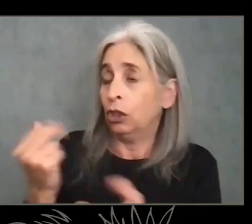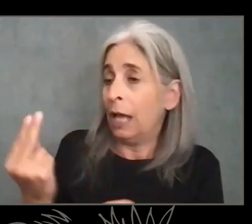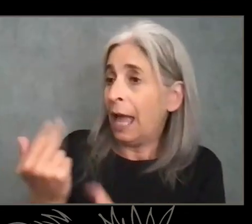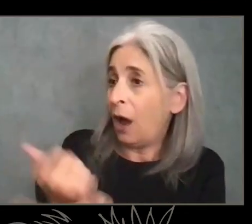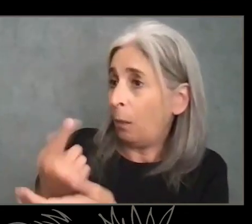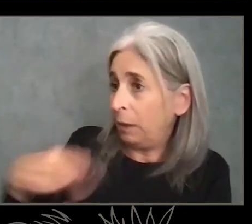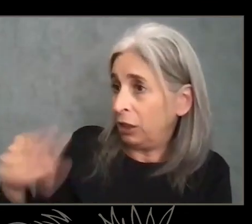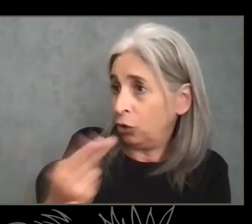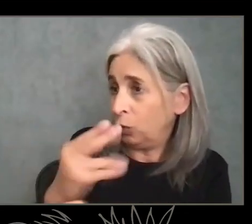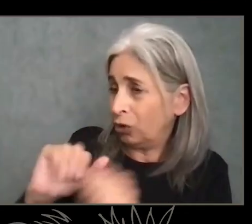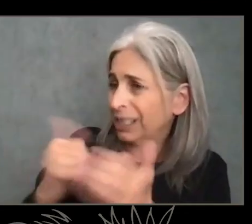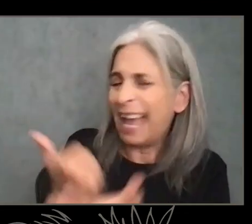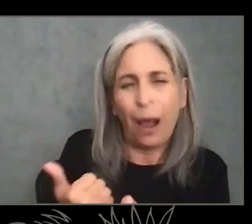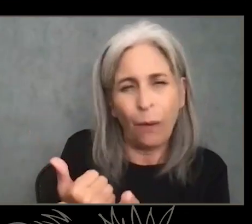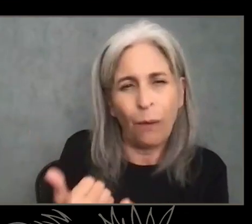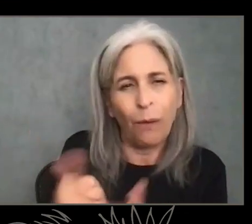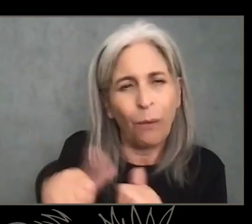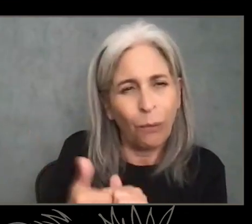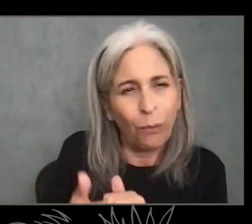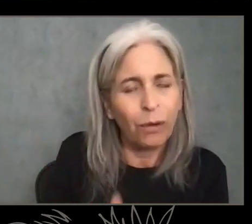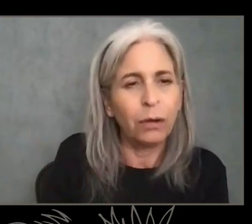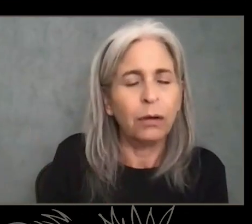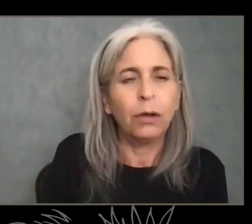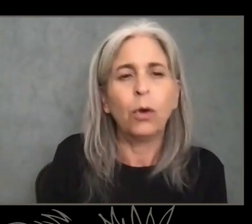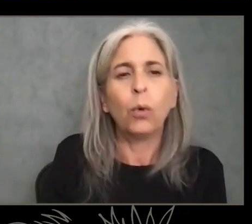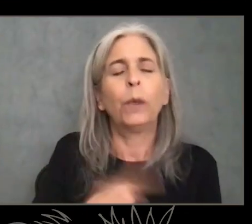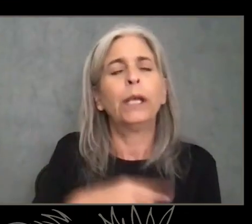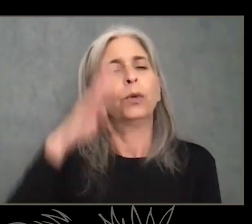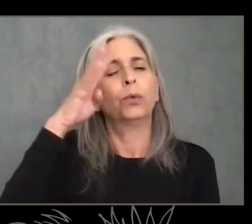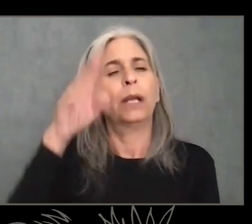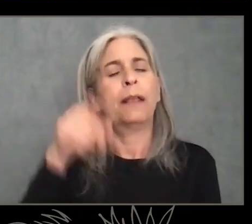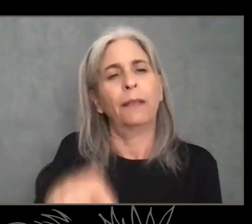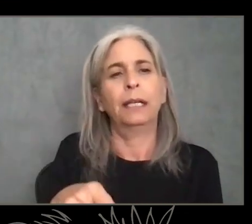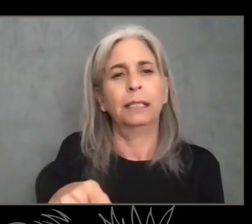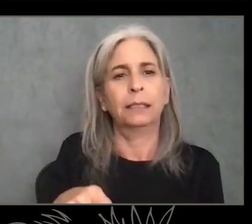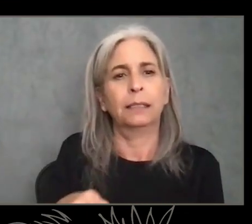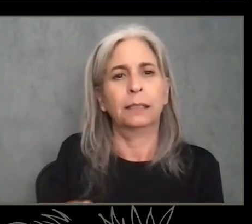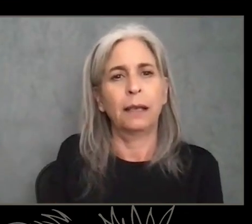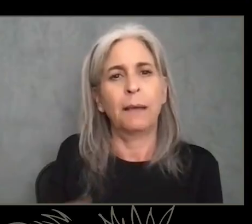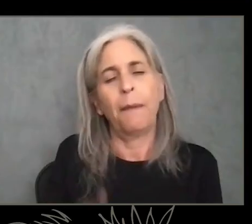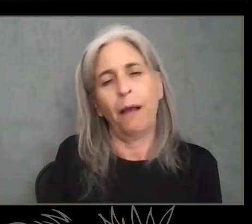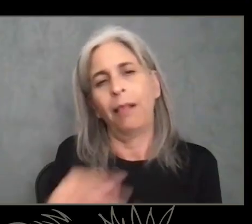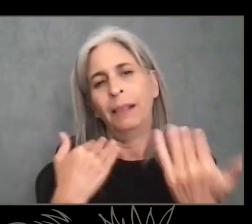users. And of course, we created this, but there's limitations, of course.